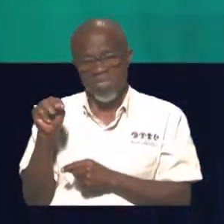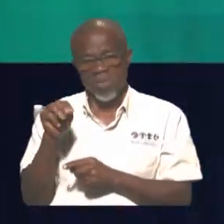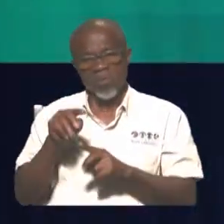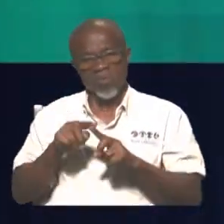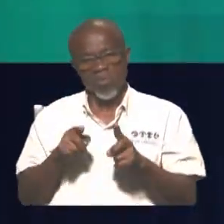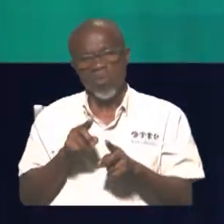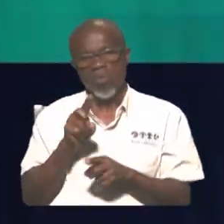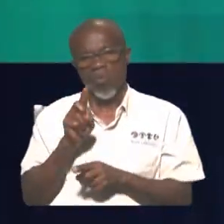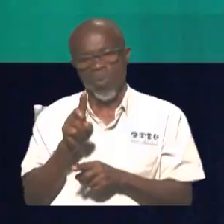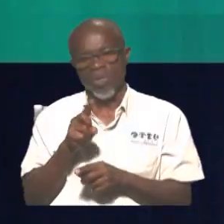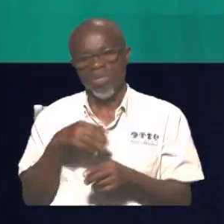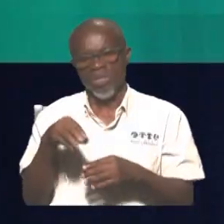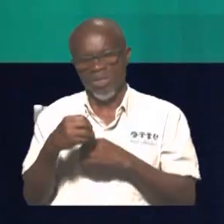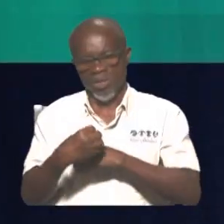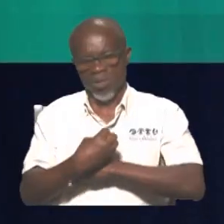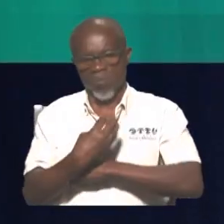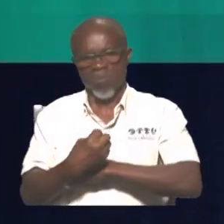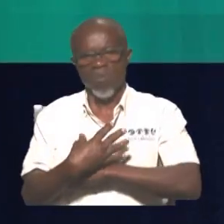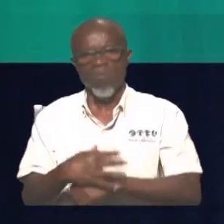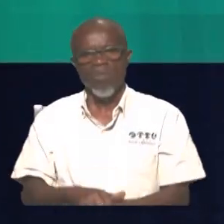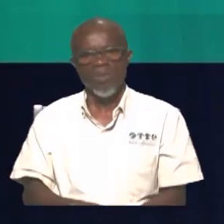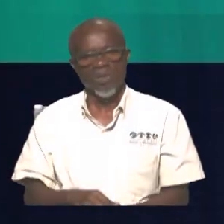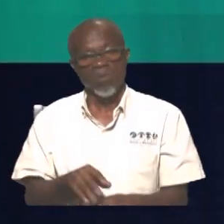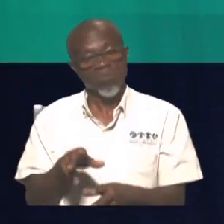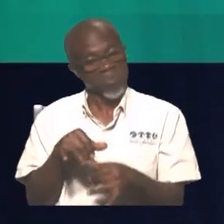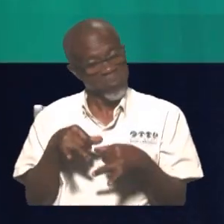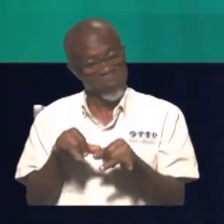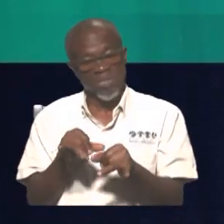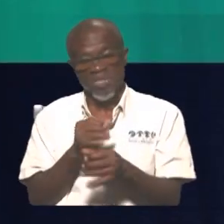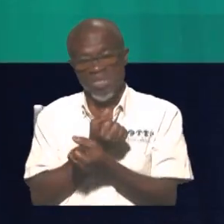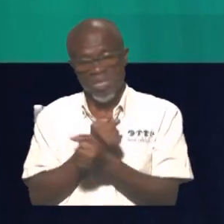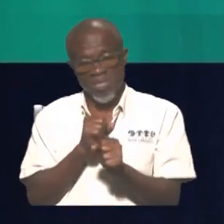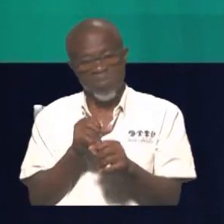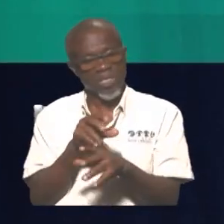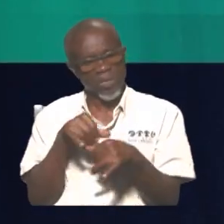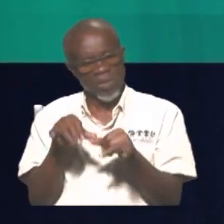but that's a wrap on your Wednesday night weather. Stay safe, stay cool, and have an enjoyable evening ahead.